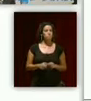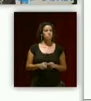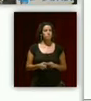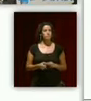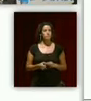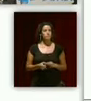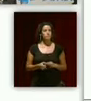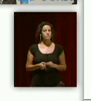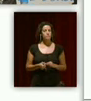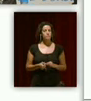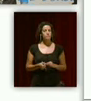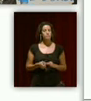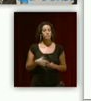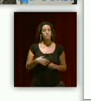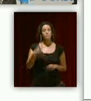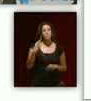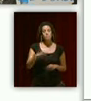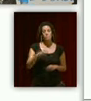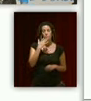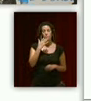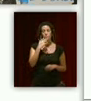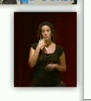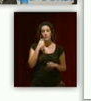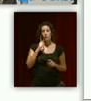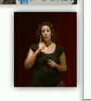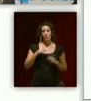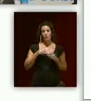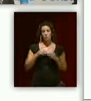or to both if we are willing to do so.